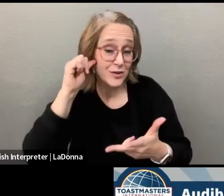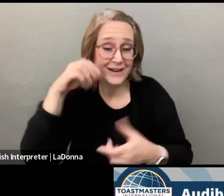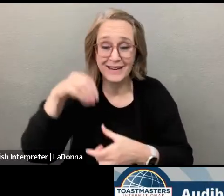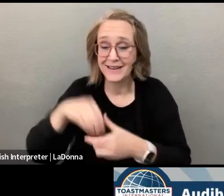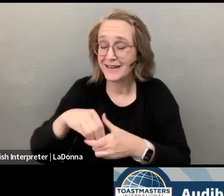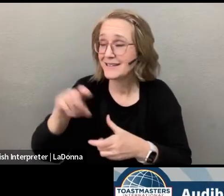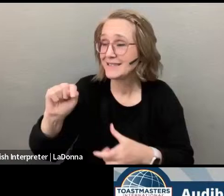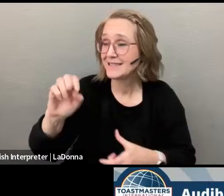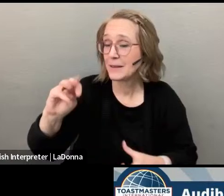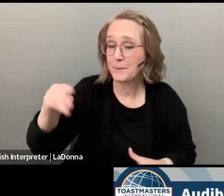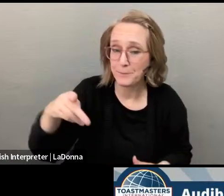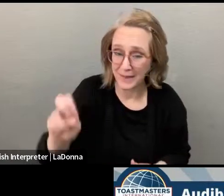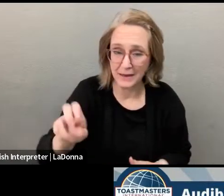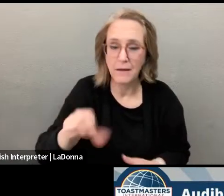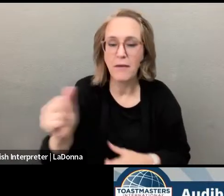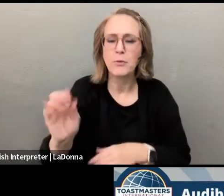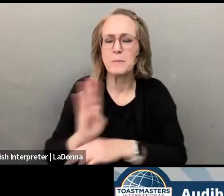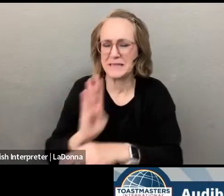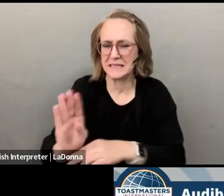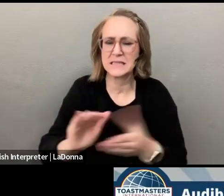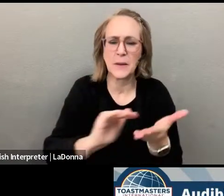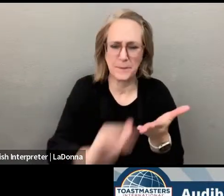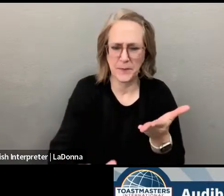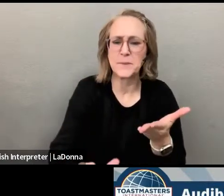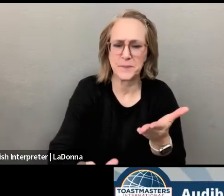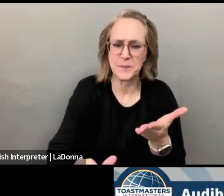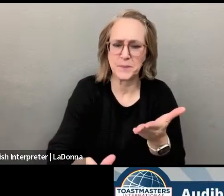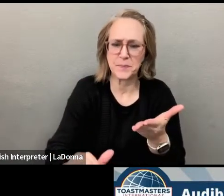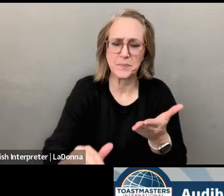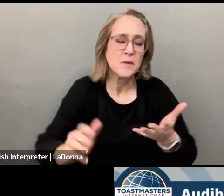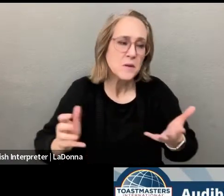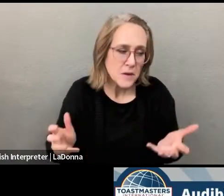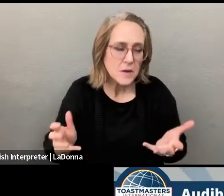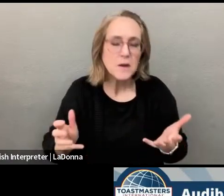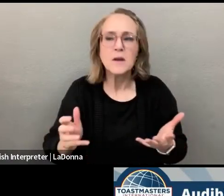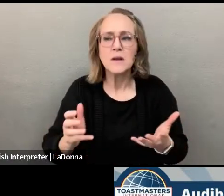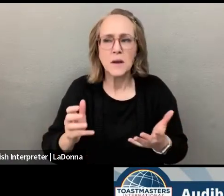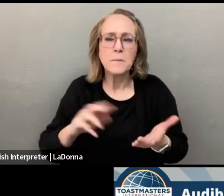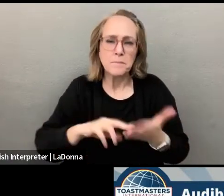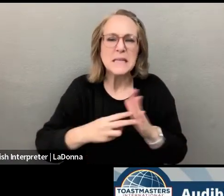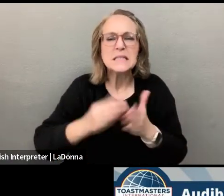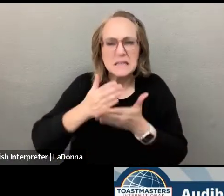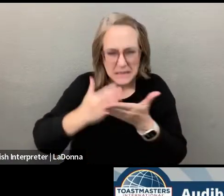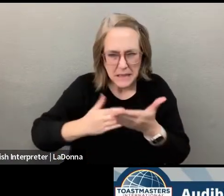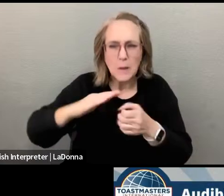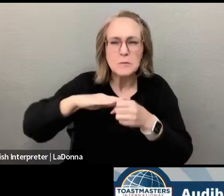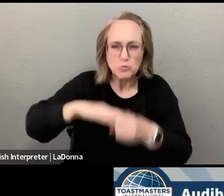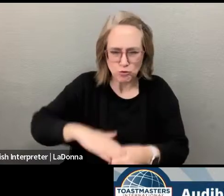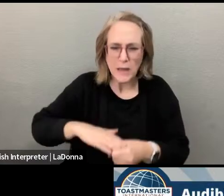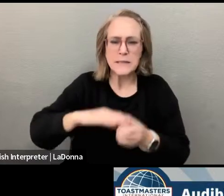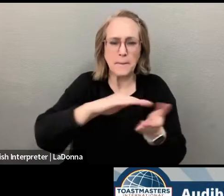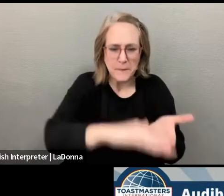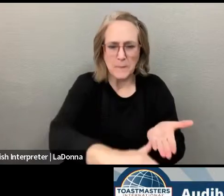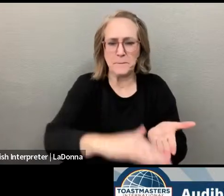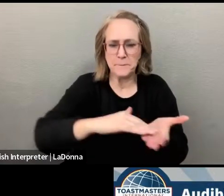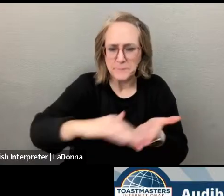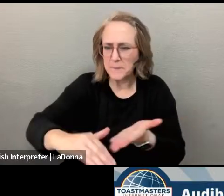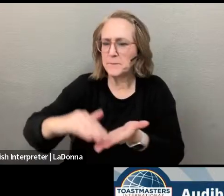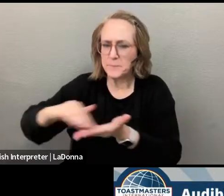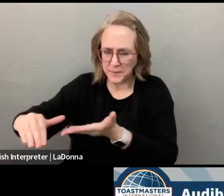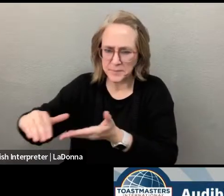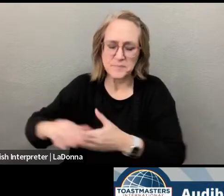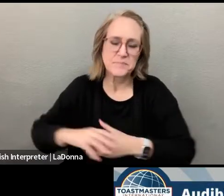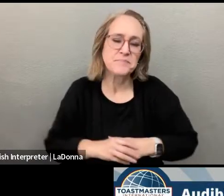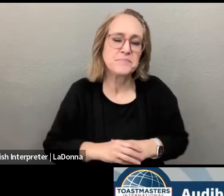are seeing some signs of stress in the labor market. The new administration that's coming in